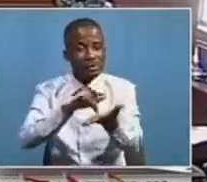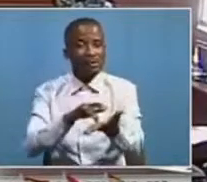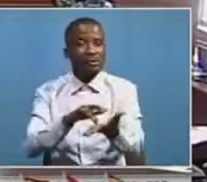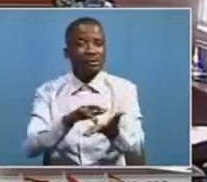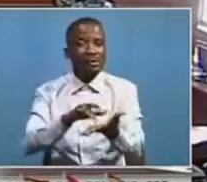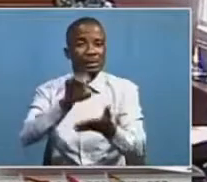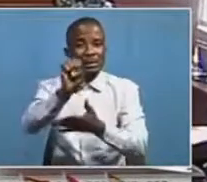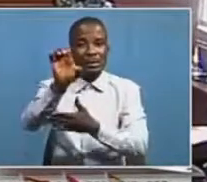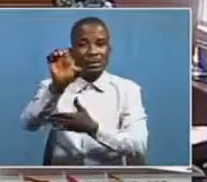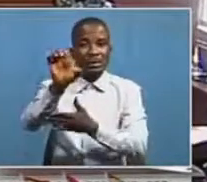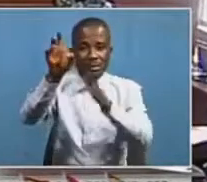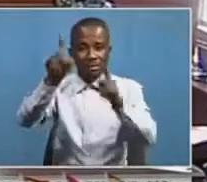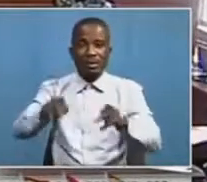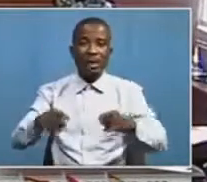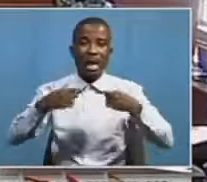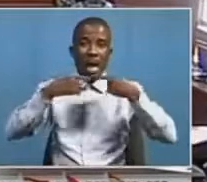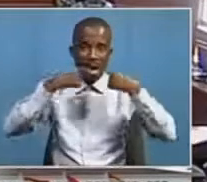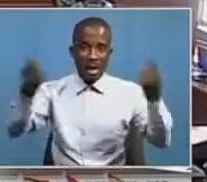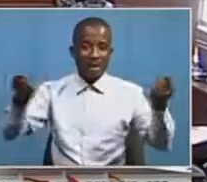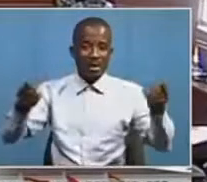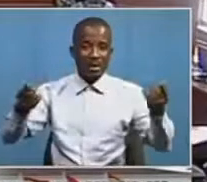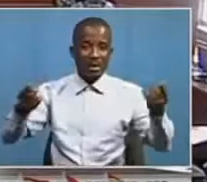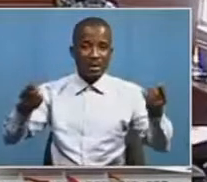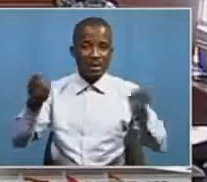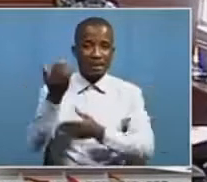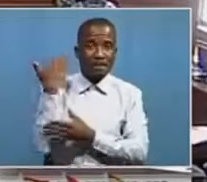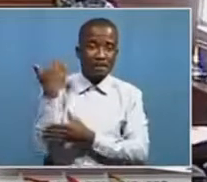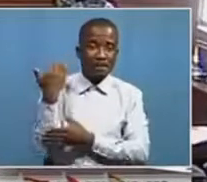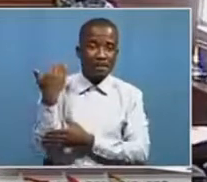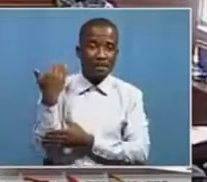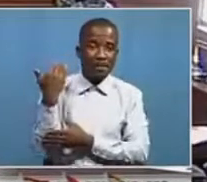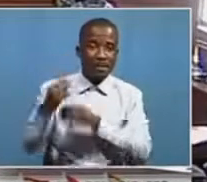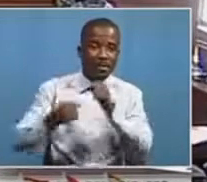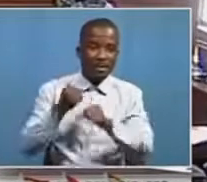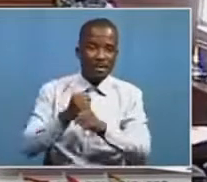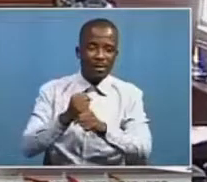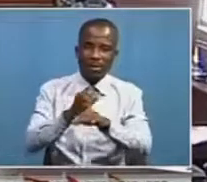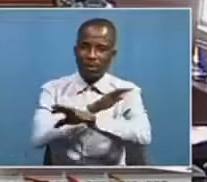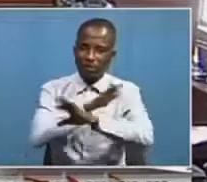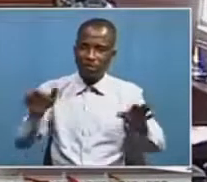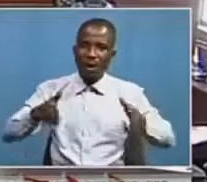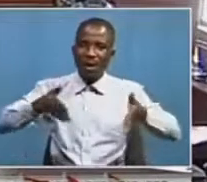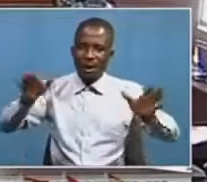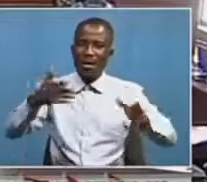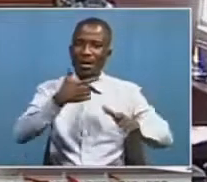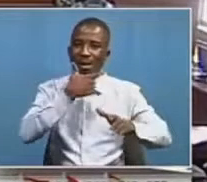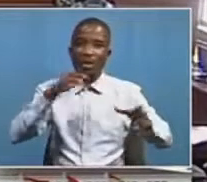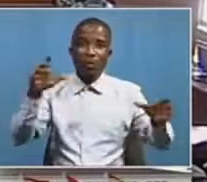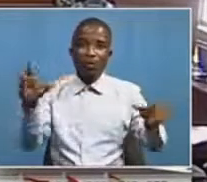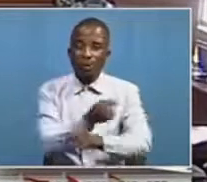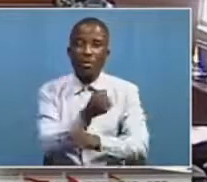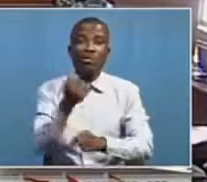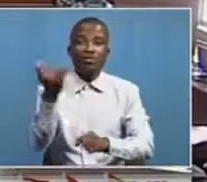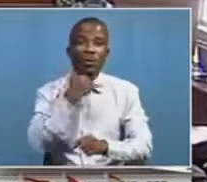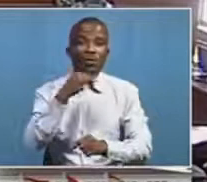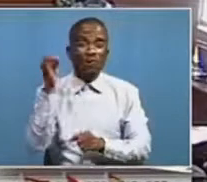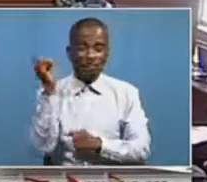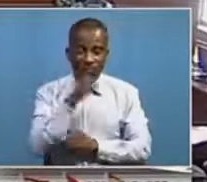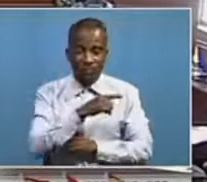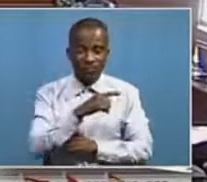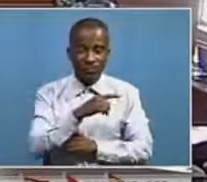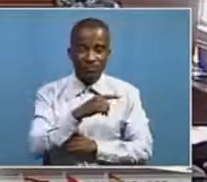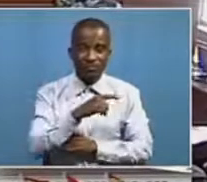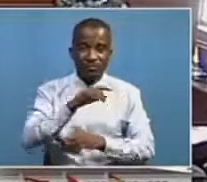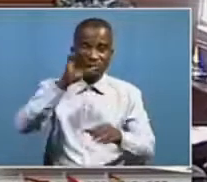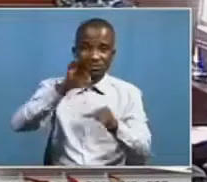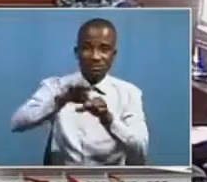the chairperson of the first respondent did not give the second respondent more than 50% of the total valid